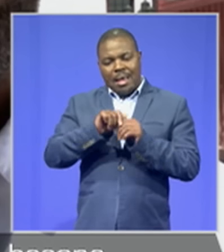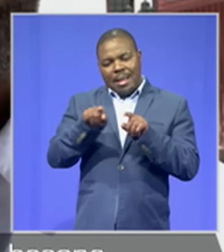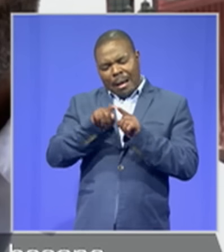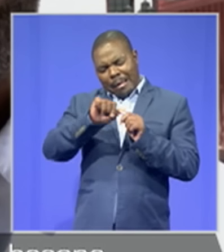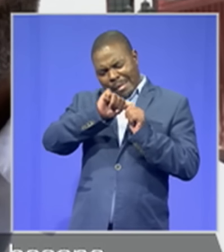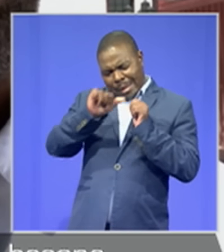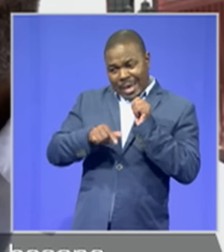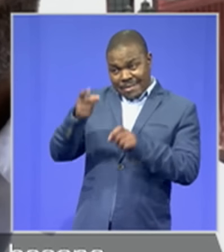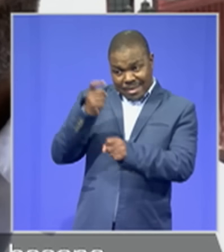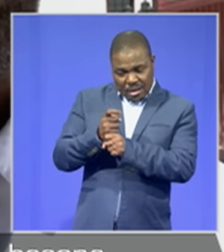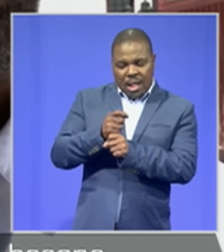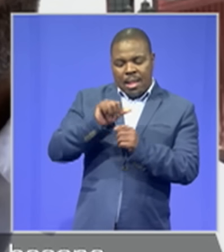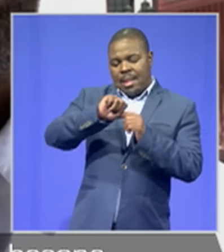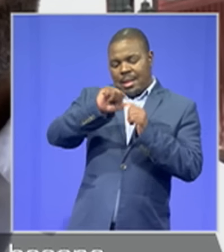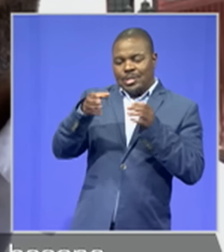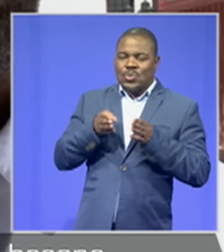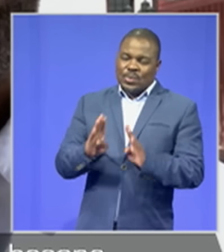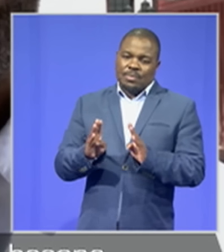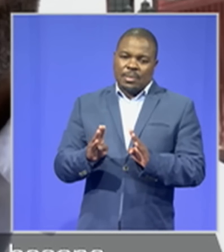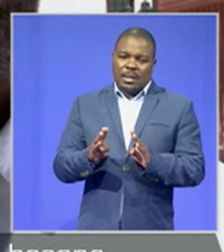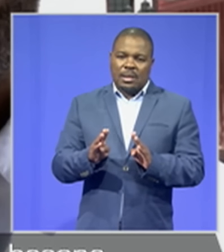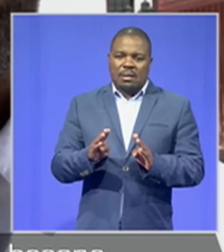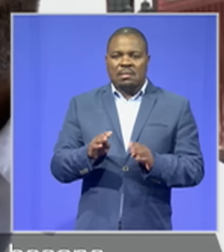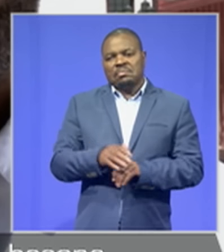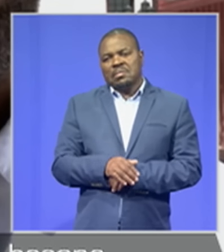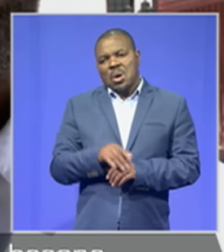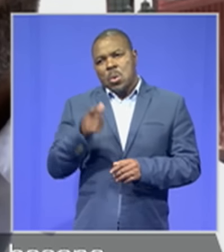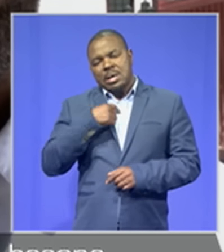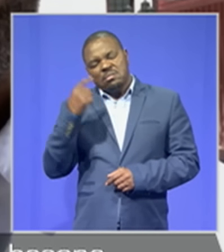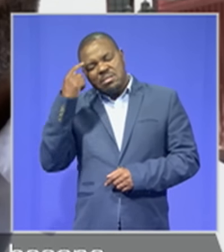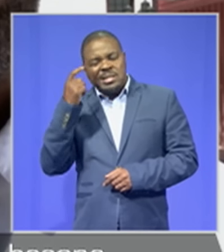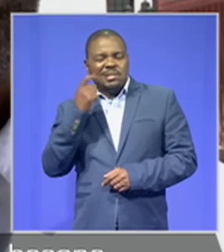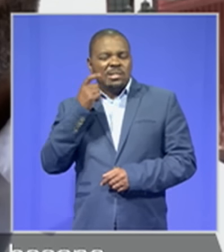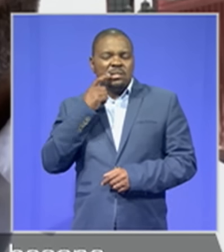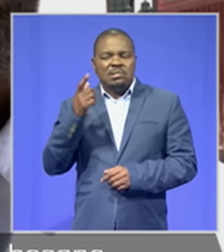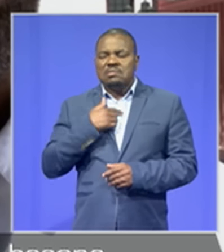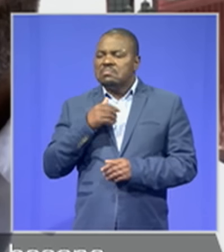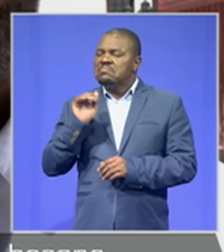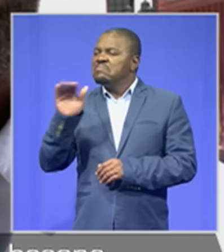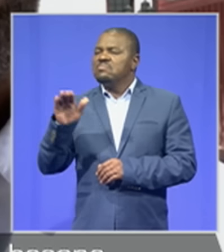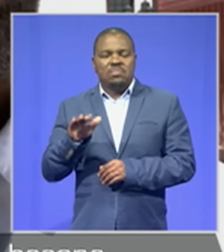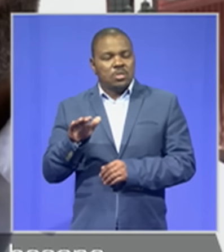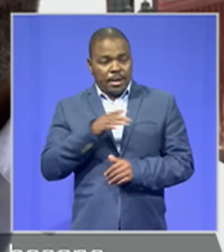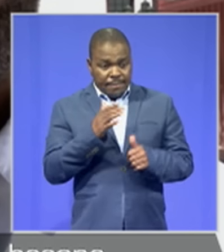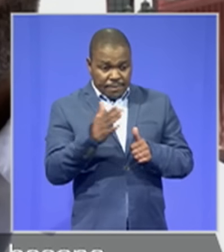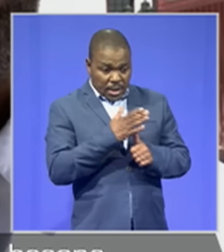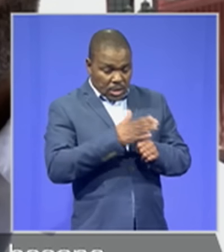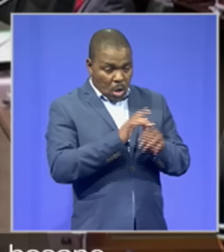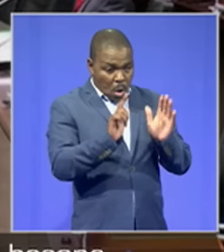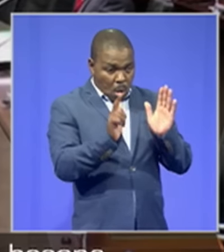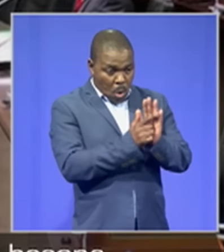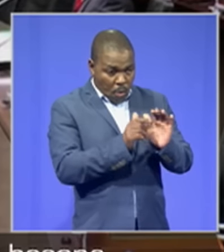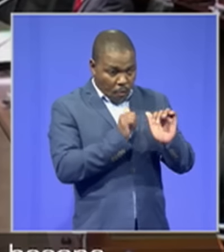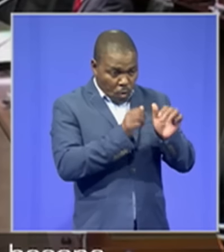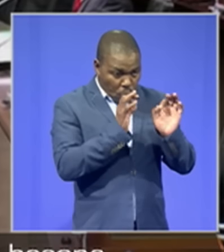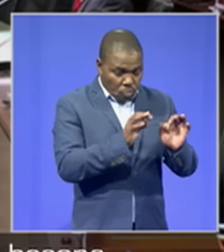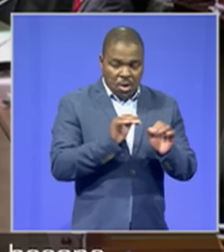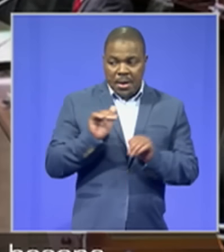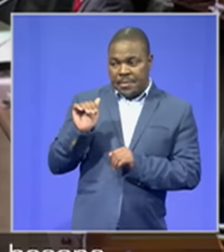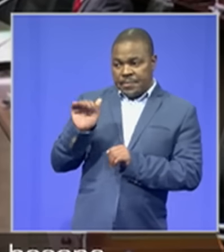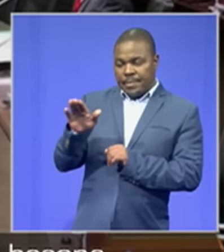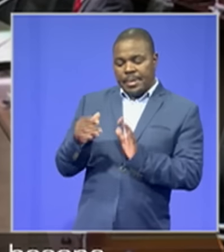resort. It is not something that can be invoked lightly or without meeting the strict legal requirements prescribed by the law. Ho